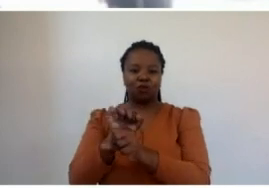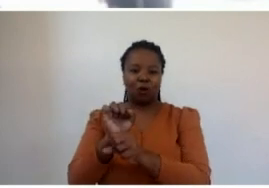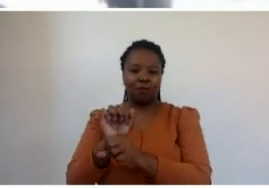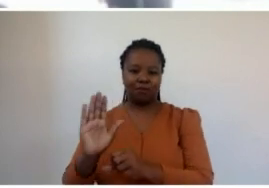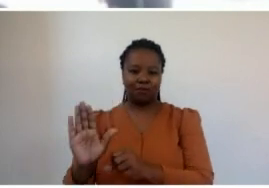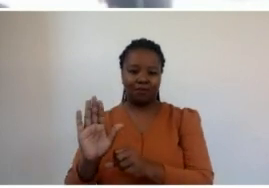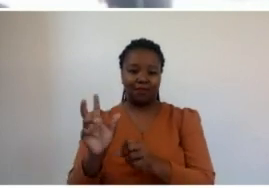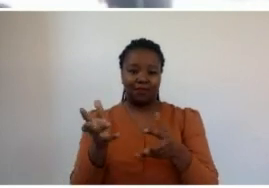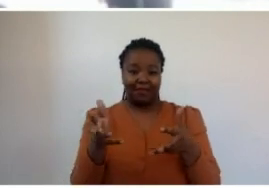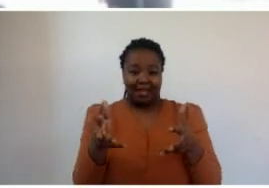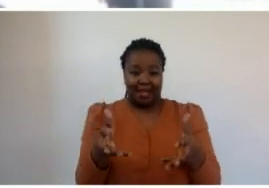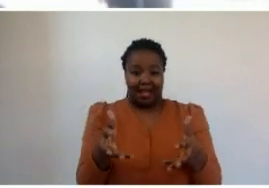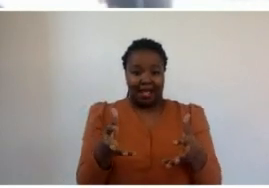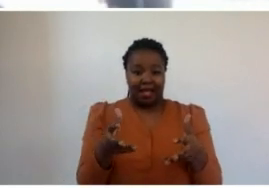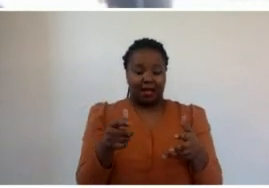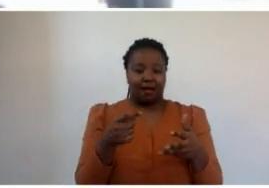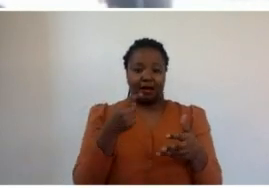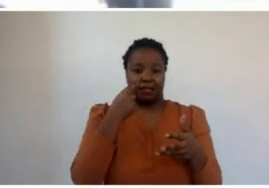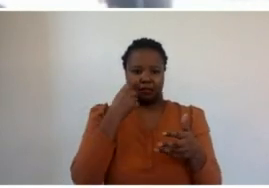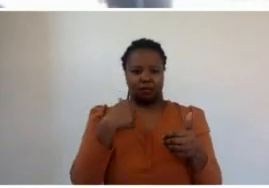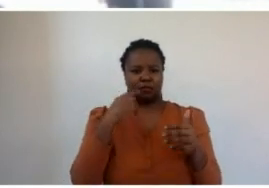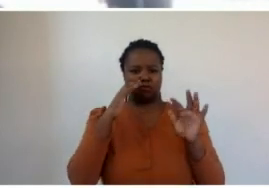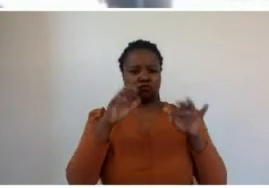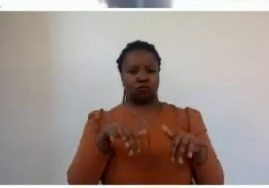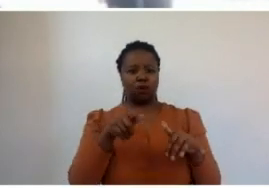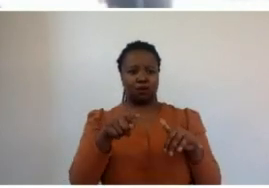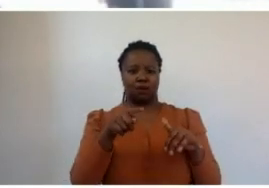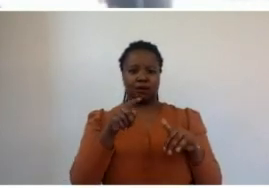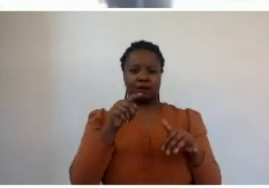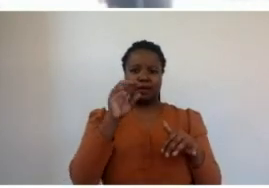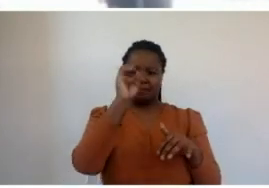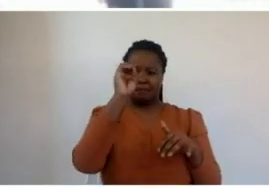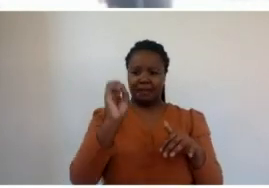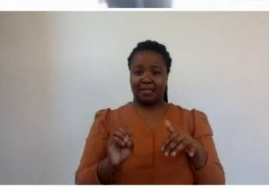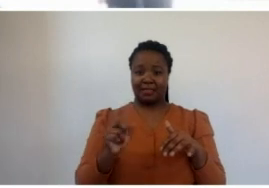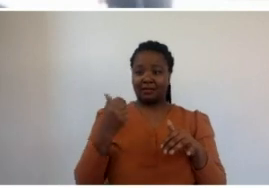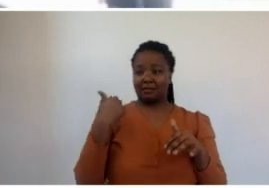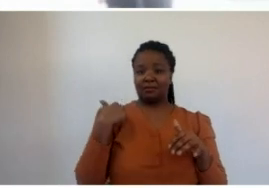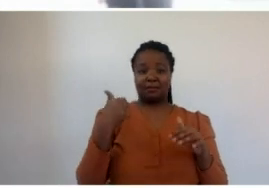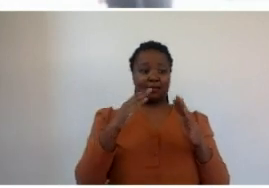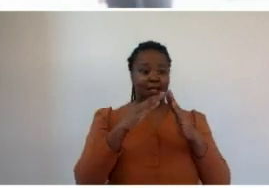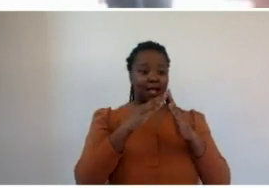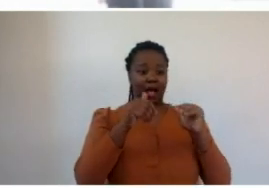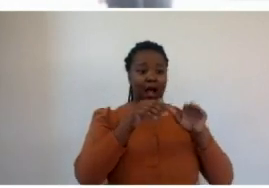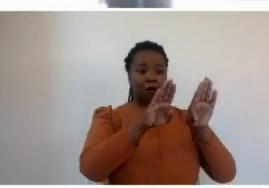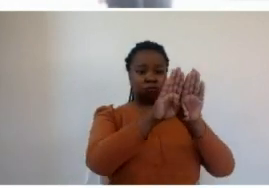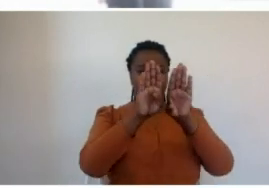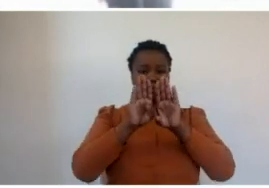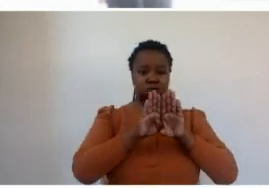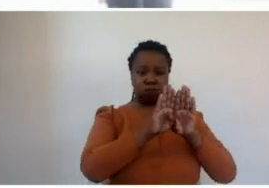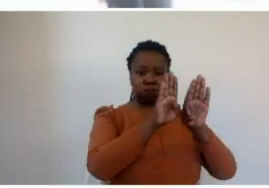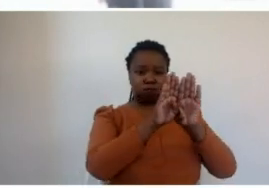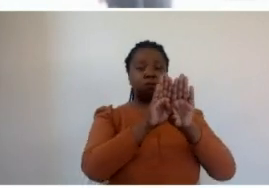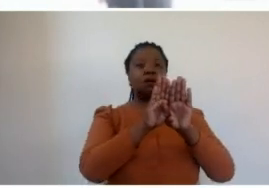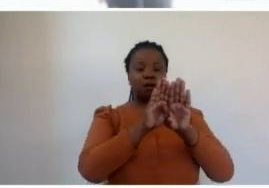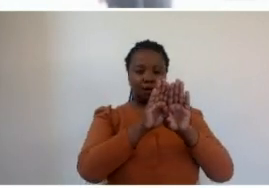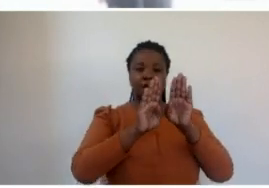was astonishing how quickly we saw these statistics, once the lockdown occurred and the jobs were lost, we saw a spike